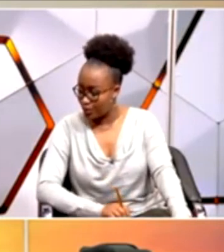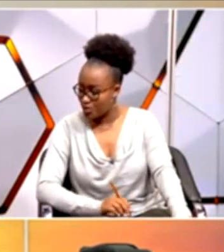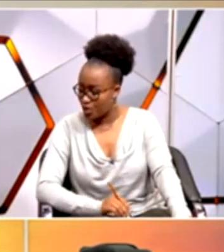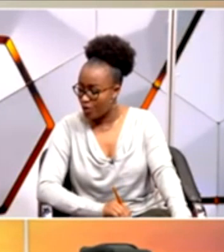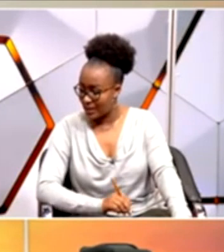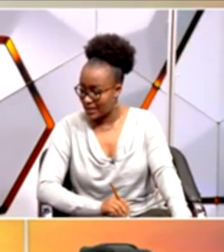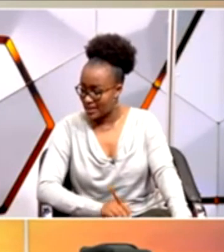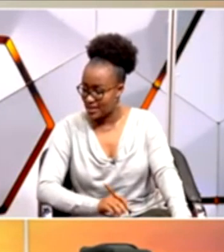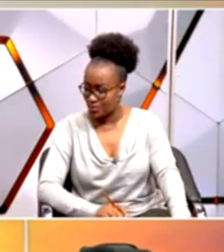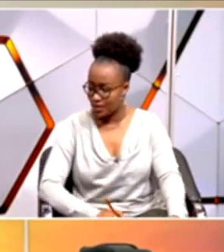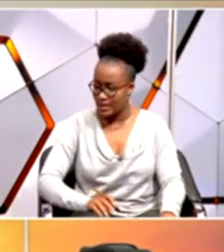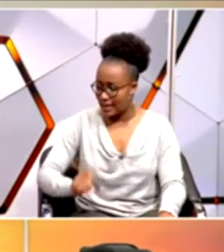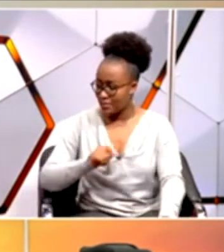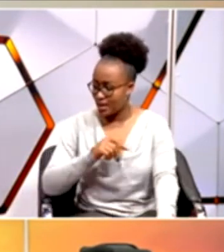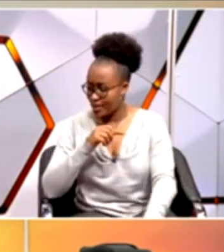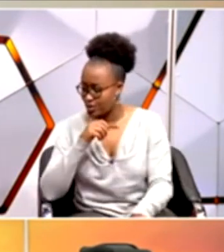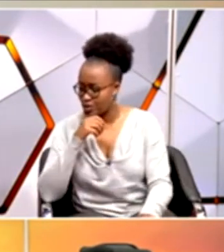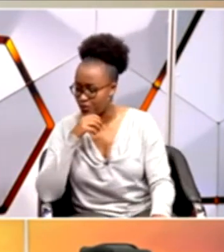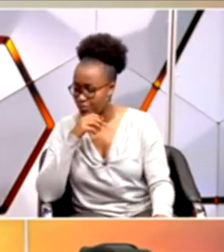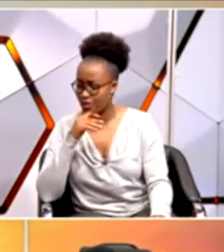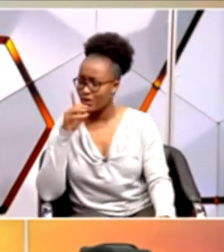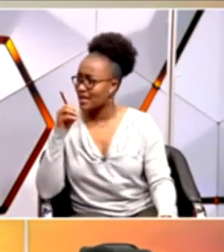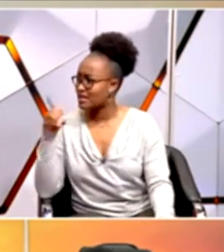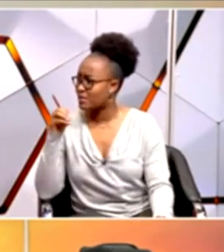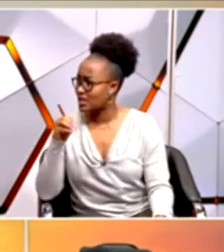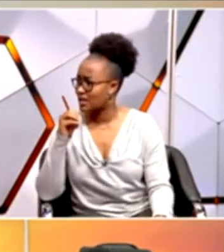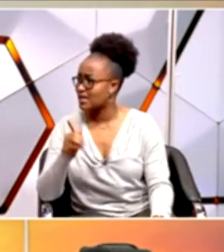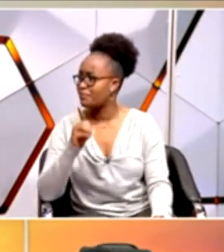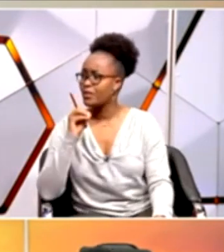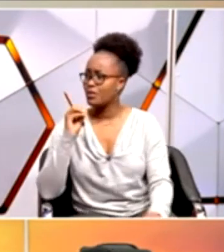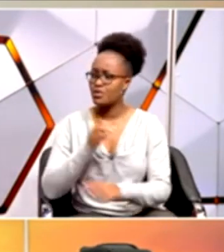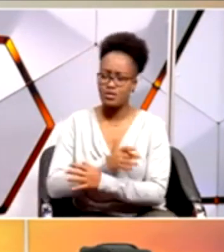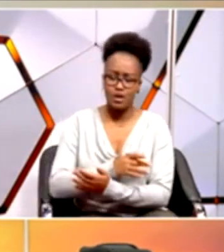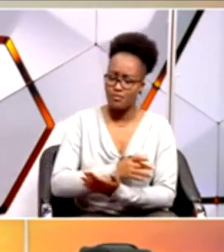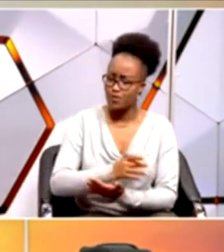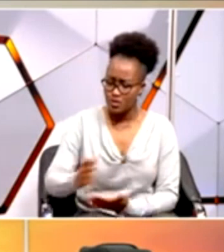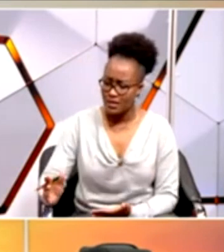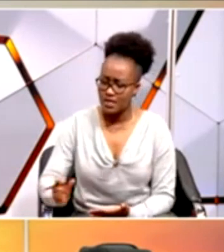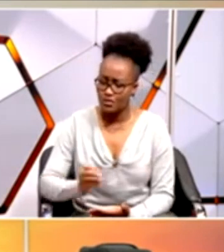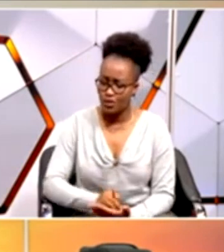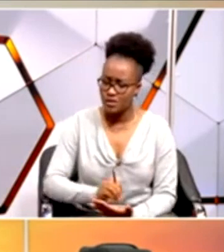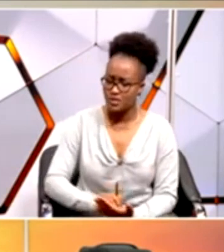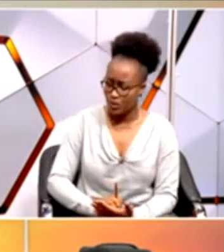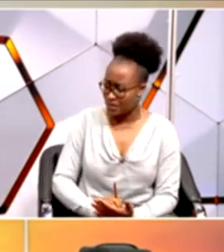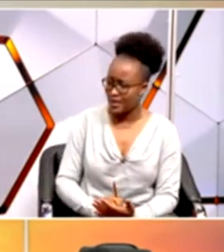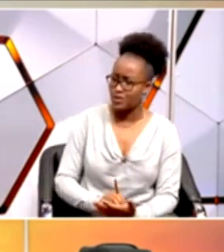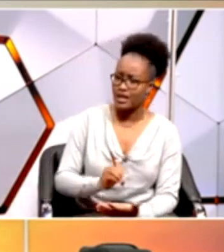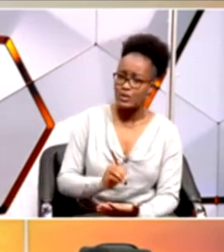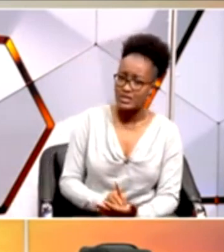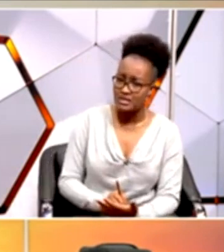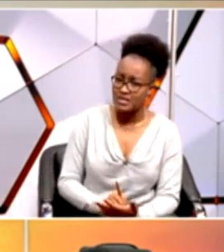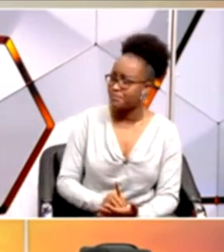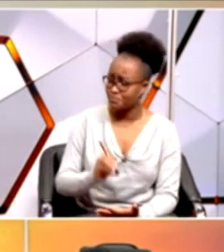sustainable post-COVID-19 world. Let me come back to you, Phoebe. Looking at this particular theme, because for so many years, we've always been talking